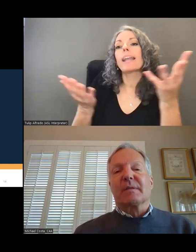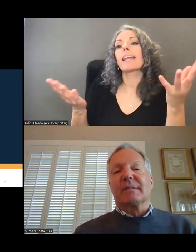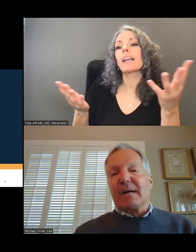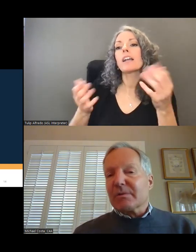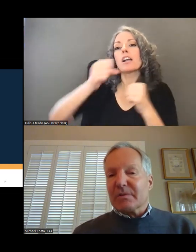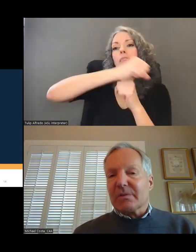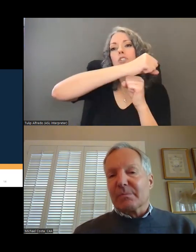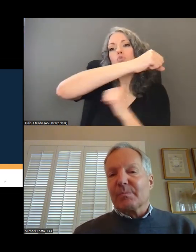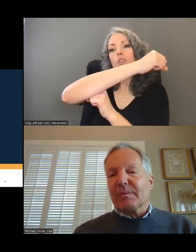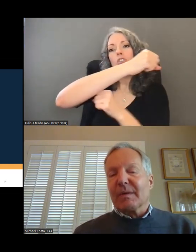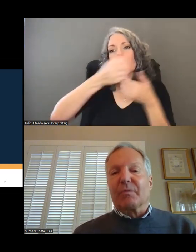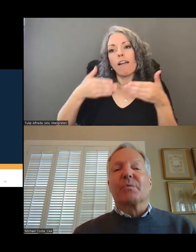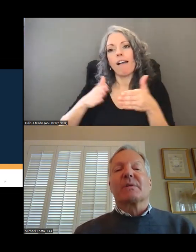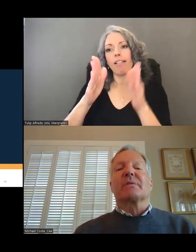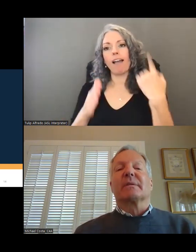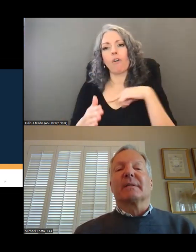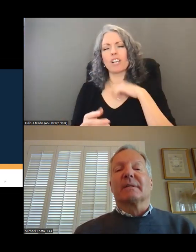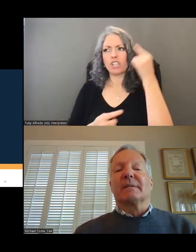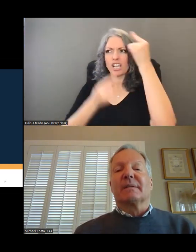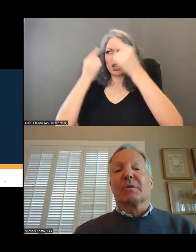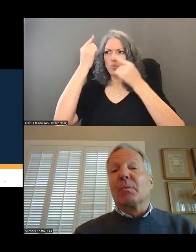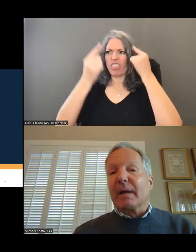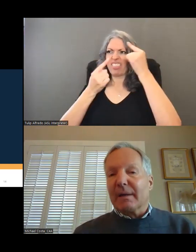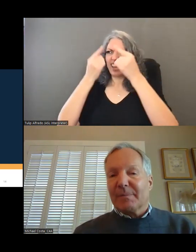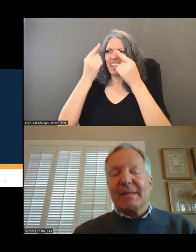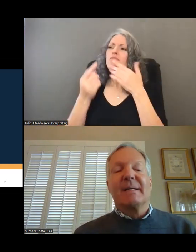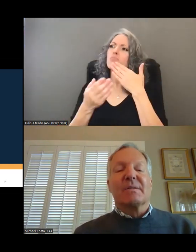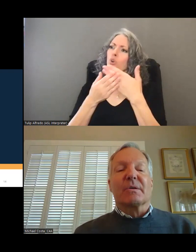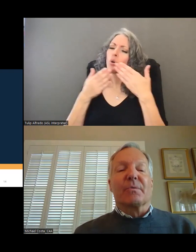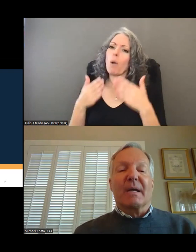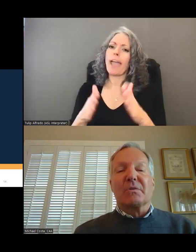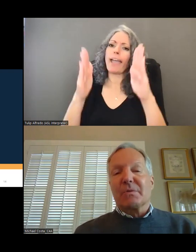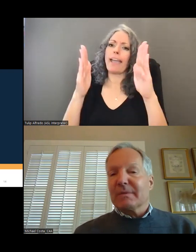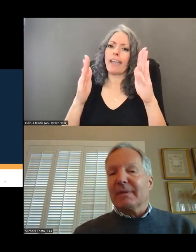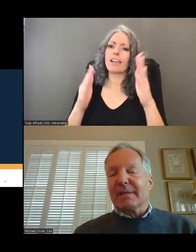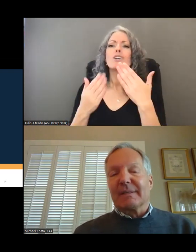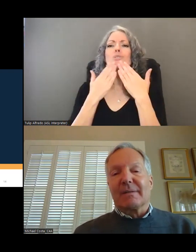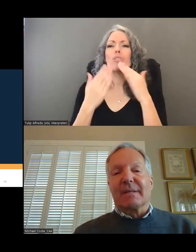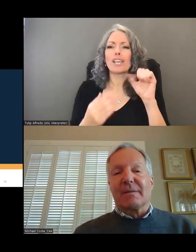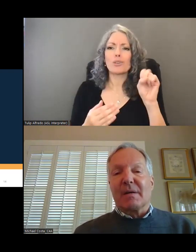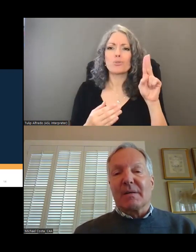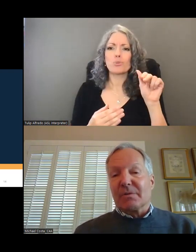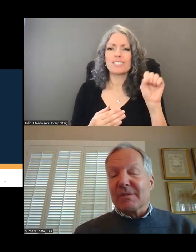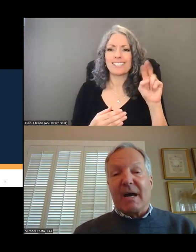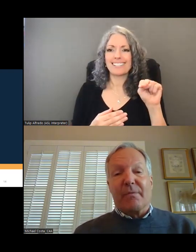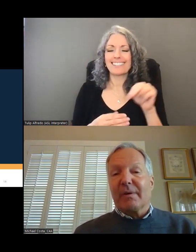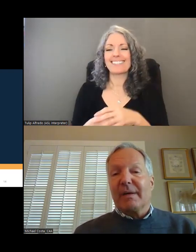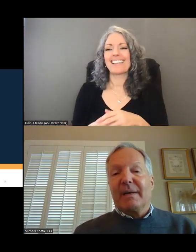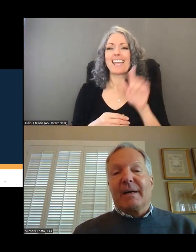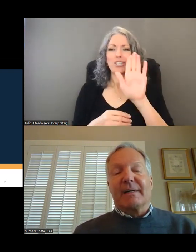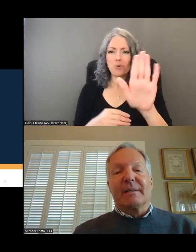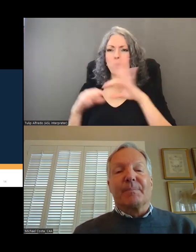structure that allows us to think through this in a good way. So thank you, Susan, and your